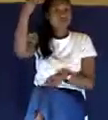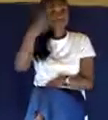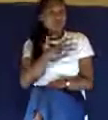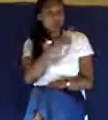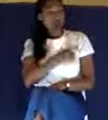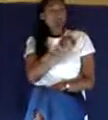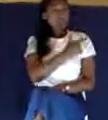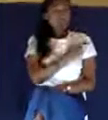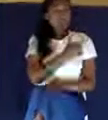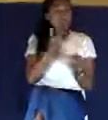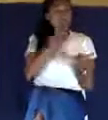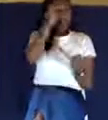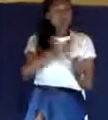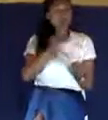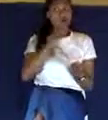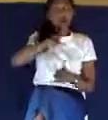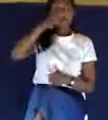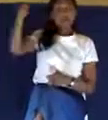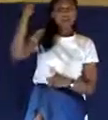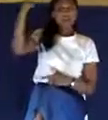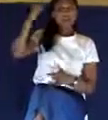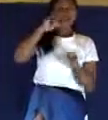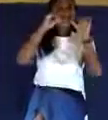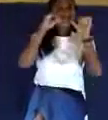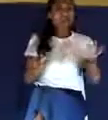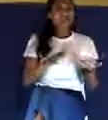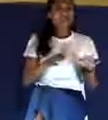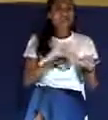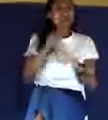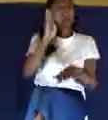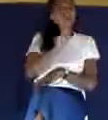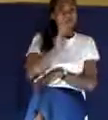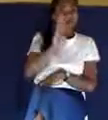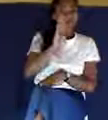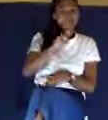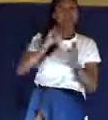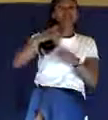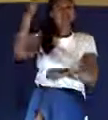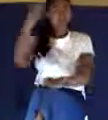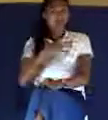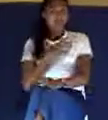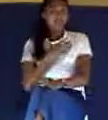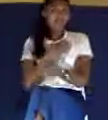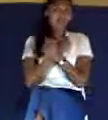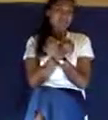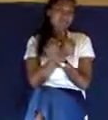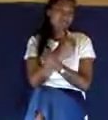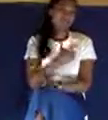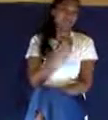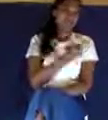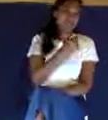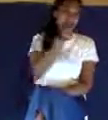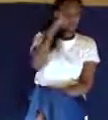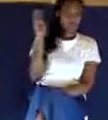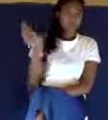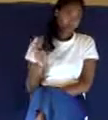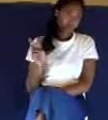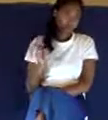And how is God blessing her? With Boaz showing grace and love and loyalty to